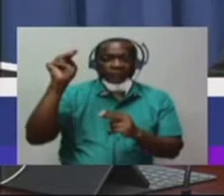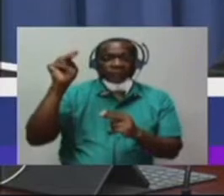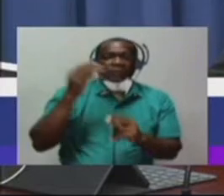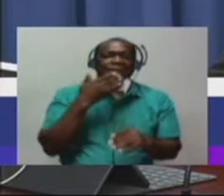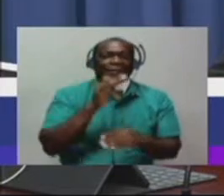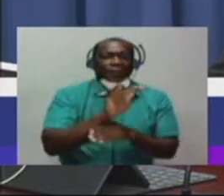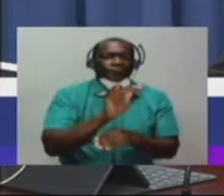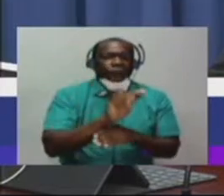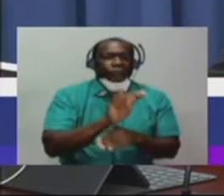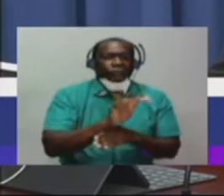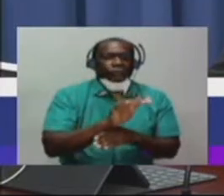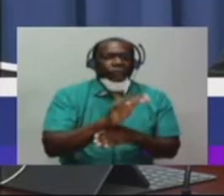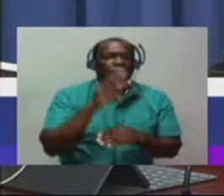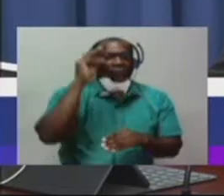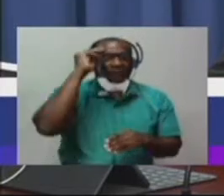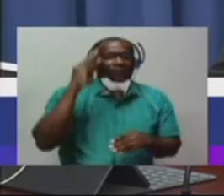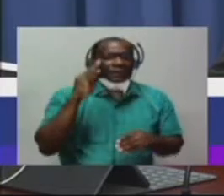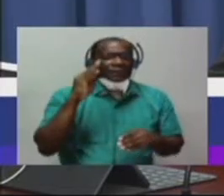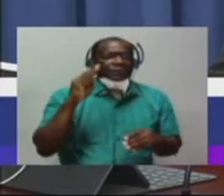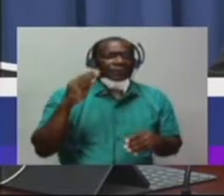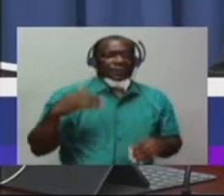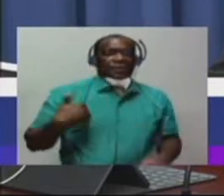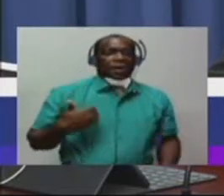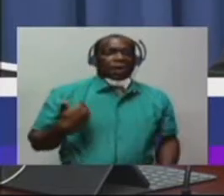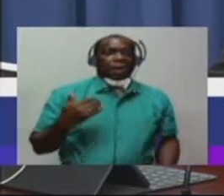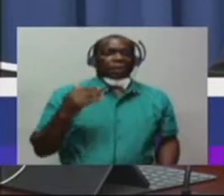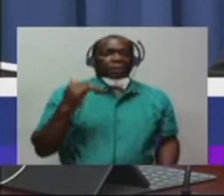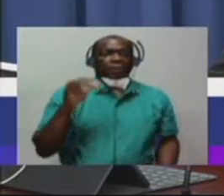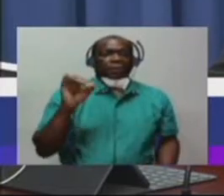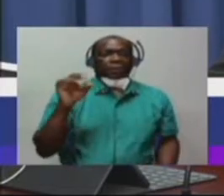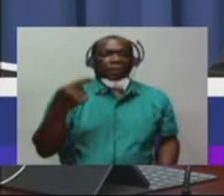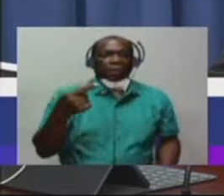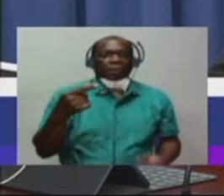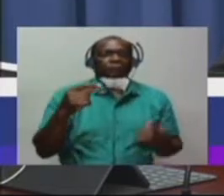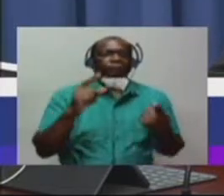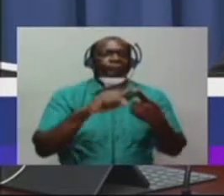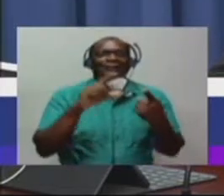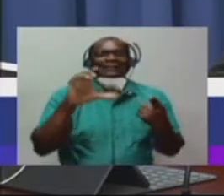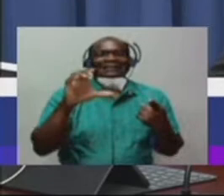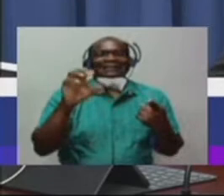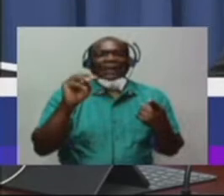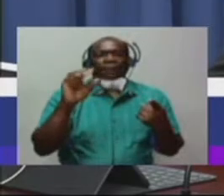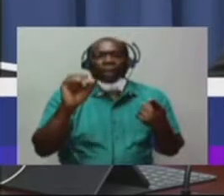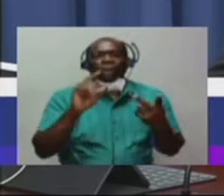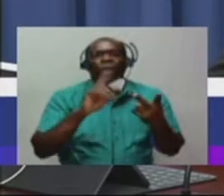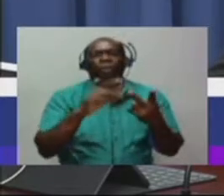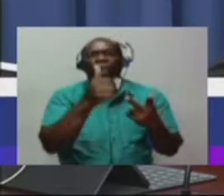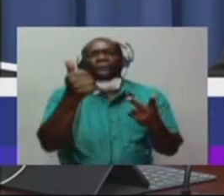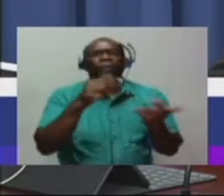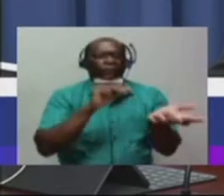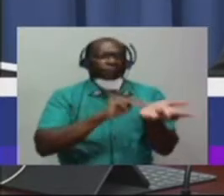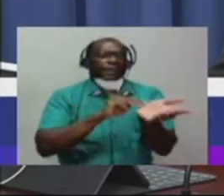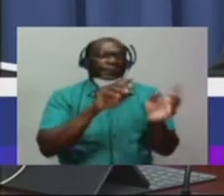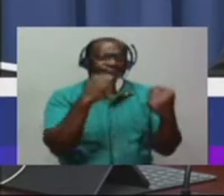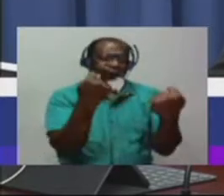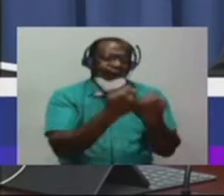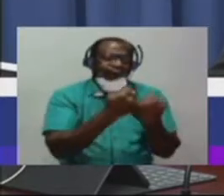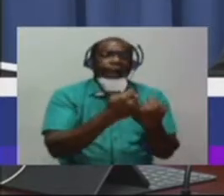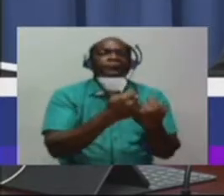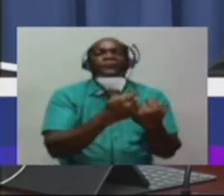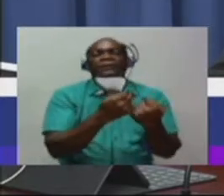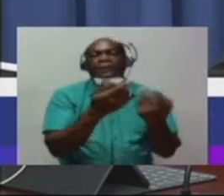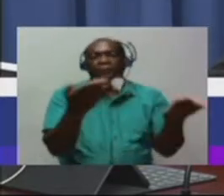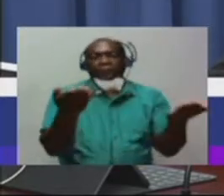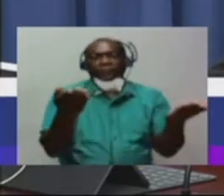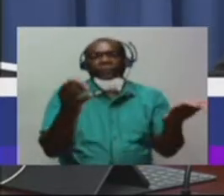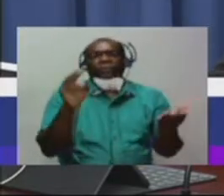Minister Stuart Young, Chief Medical Officer and members of the medical team, ladies and gentlemen of the media, good afternoon. The